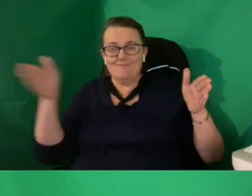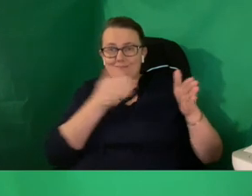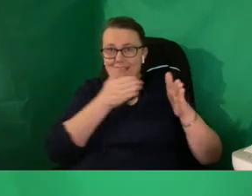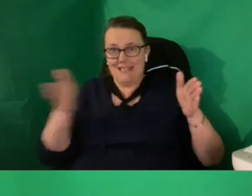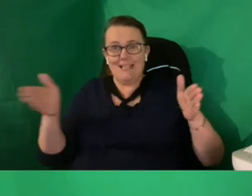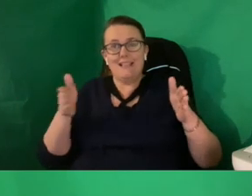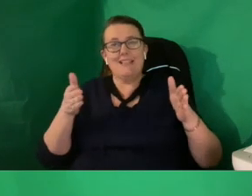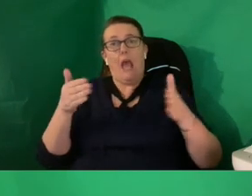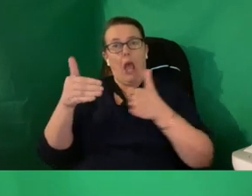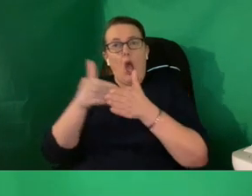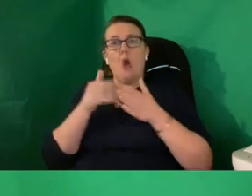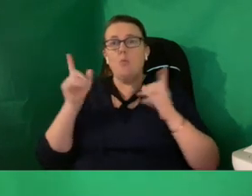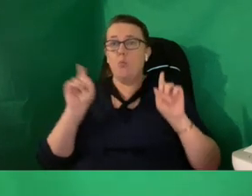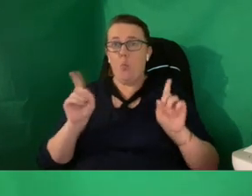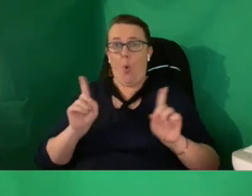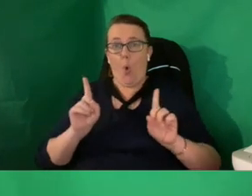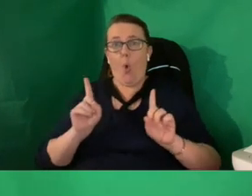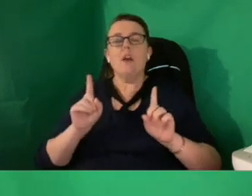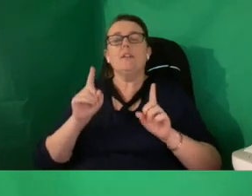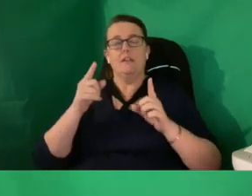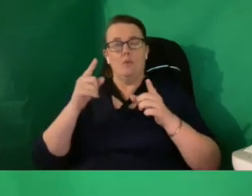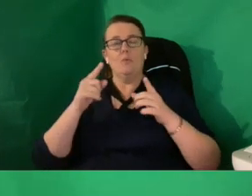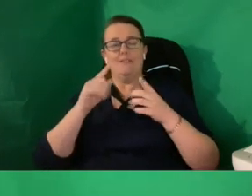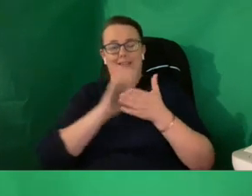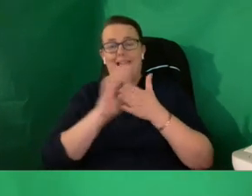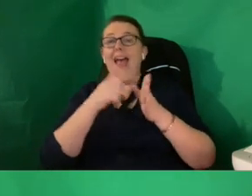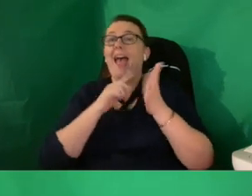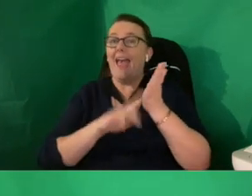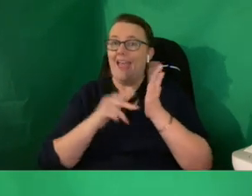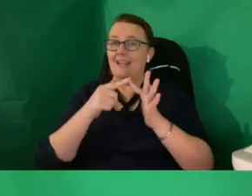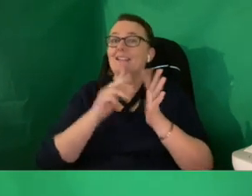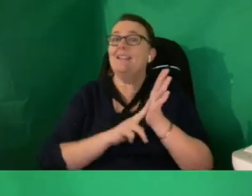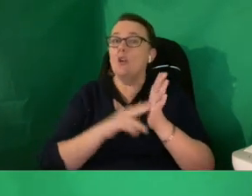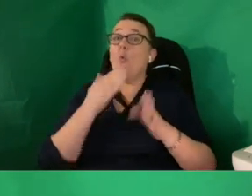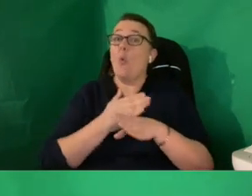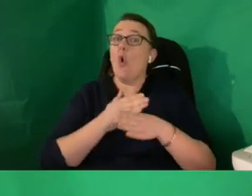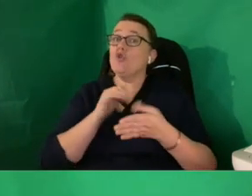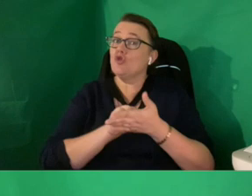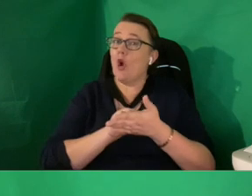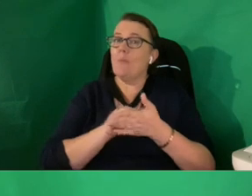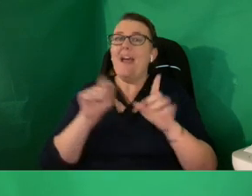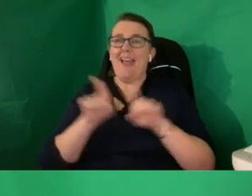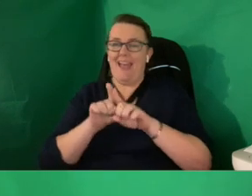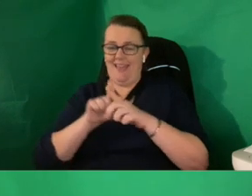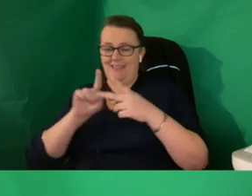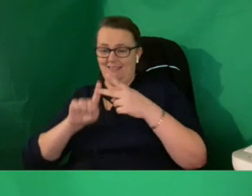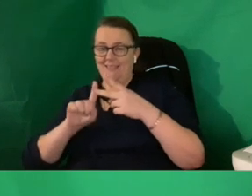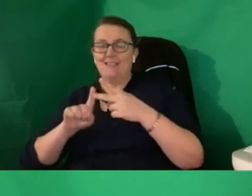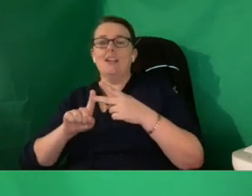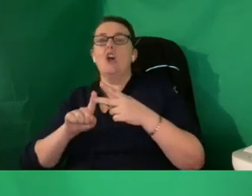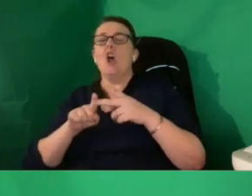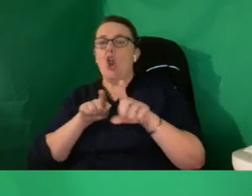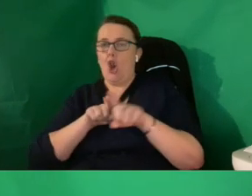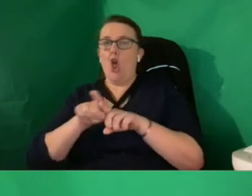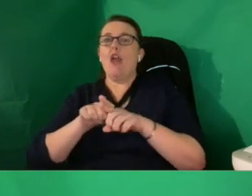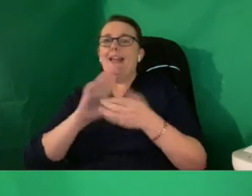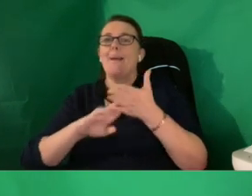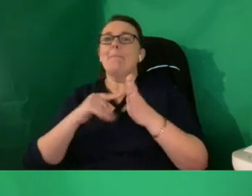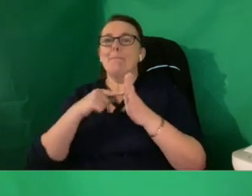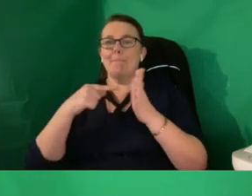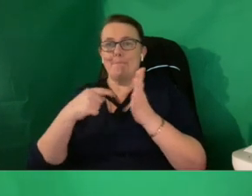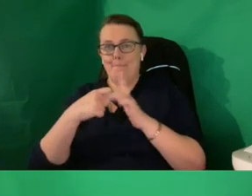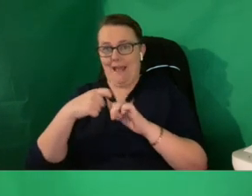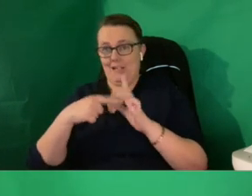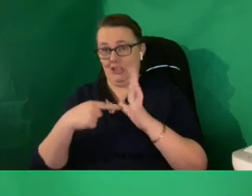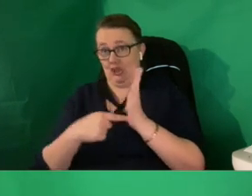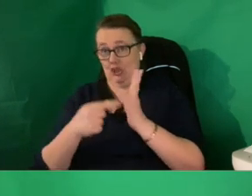was A, the Hen and It Takes Two workshop, and B, learning Makaton or learning keyword sign. Those were the